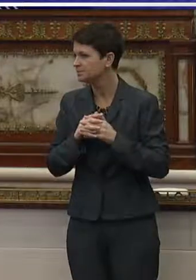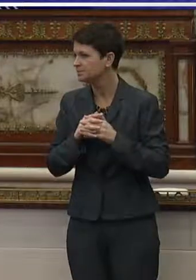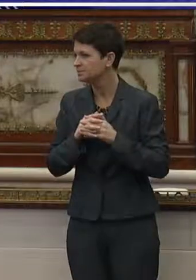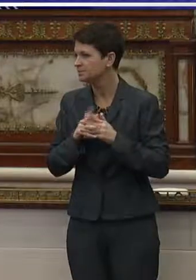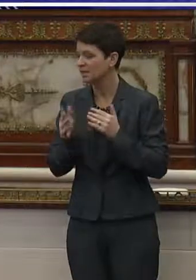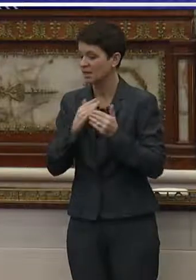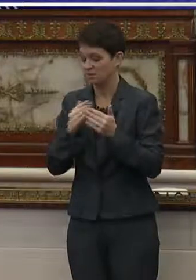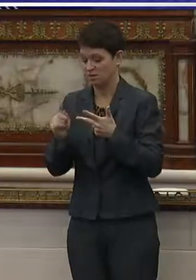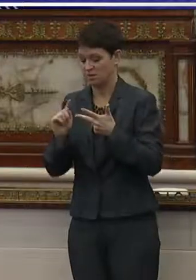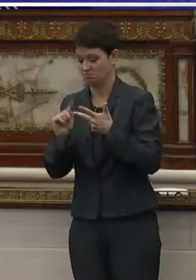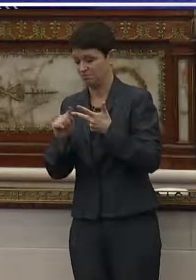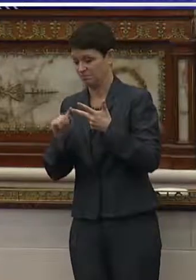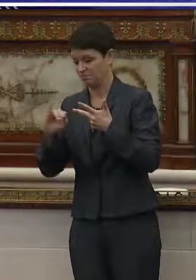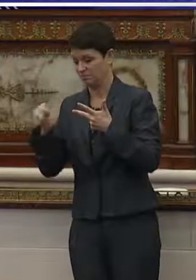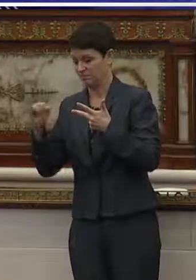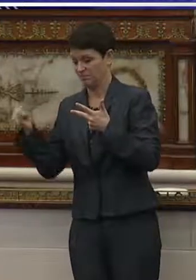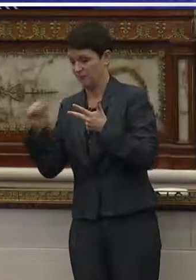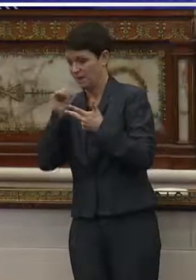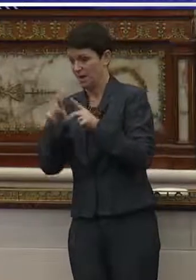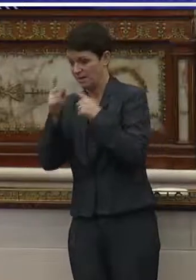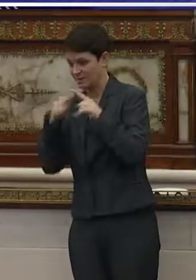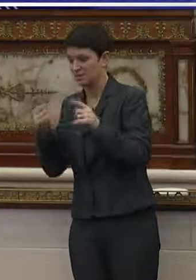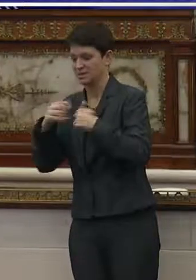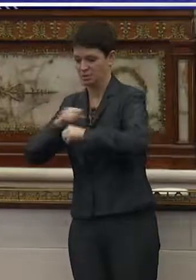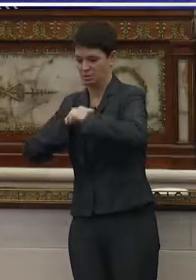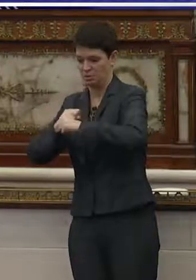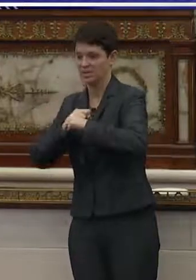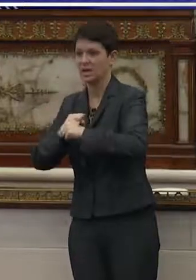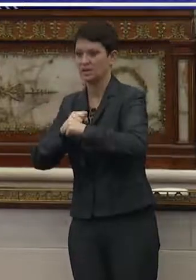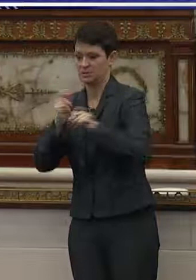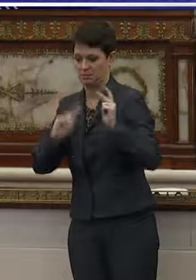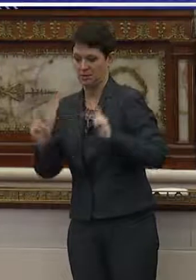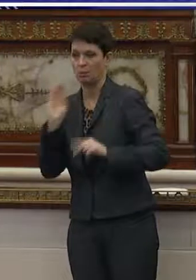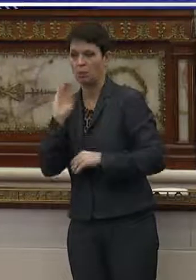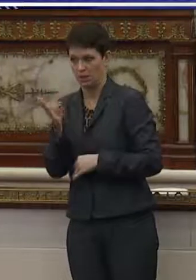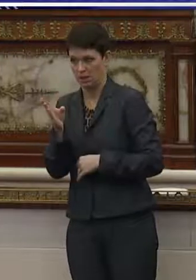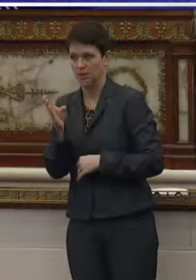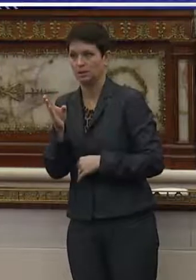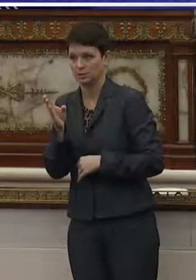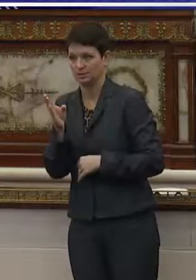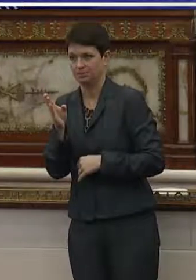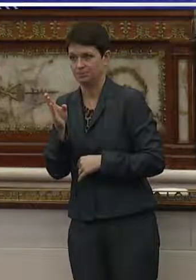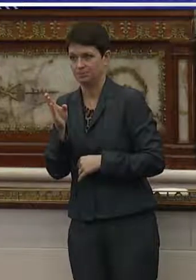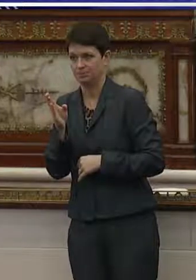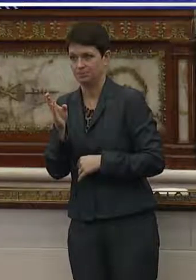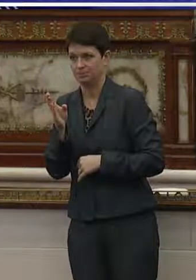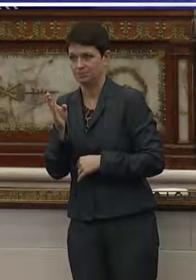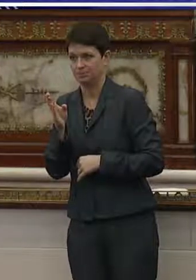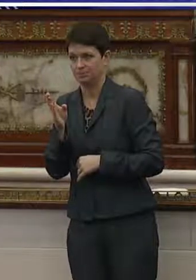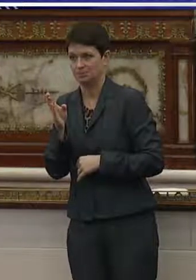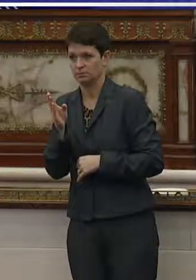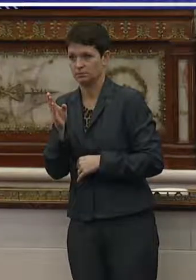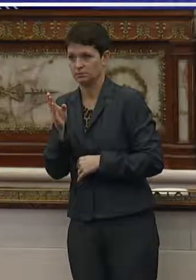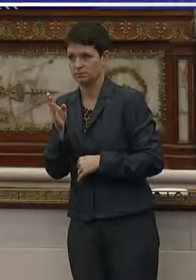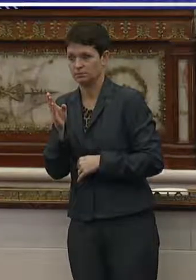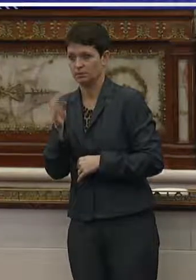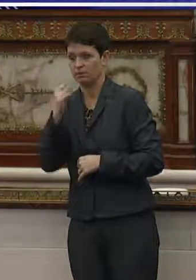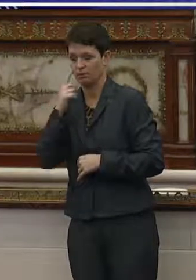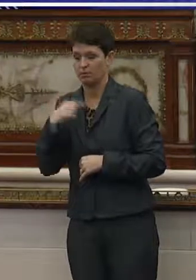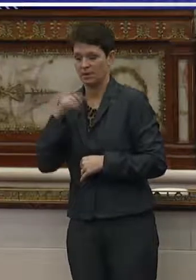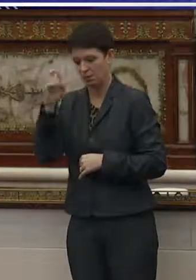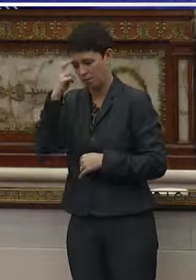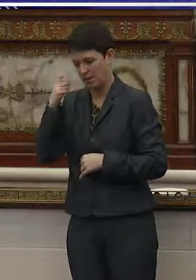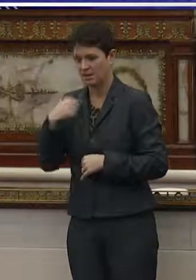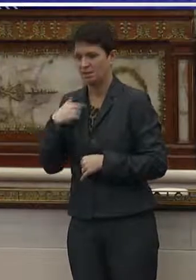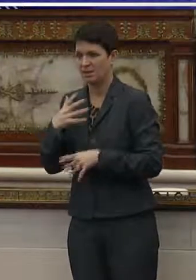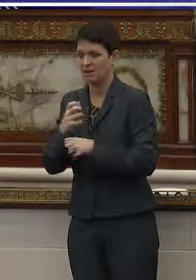efficacy as the others, it's still going to protect you as something to stop COVID. To me, it reminds me of